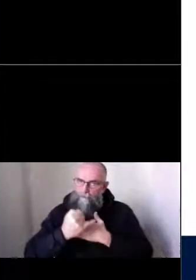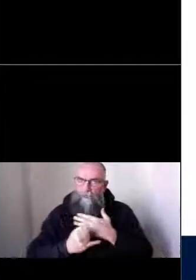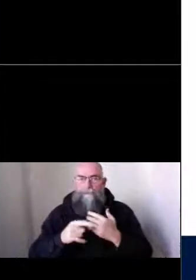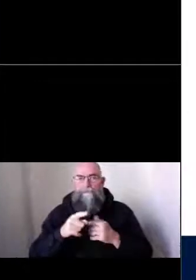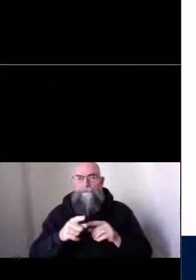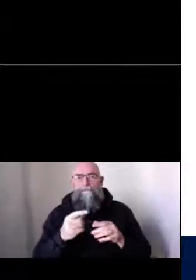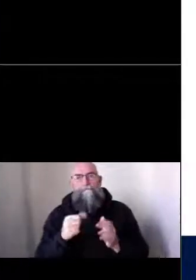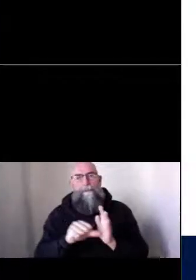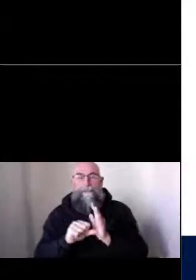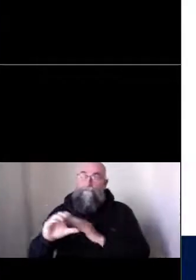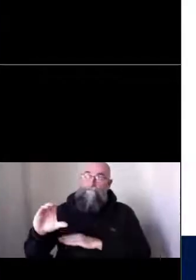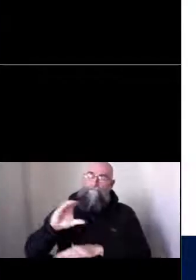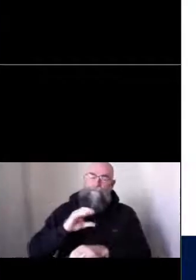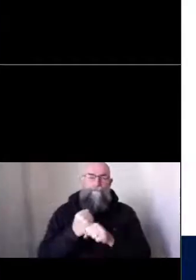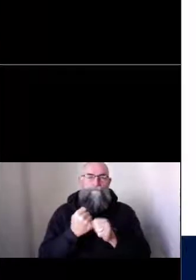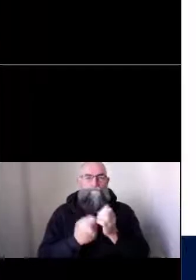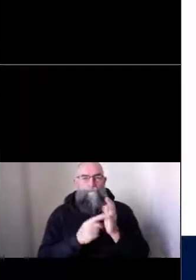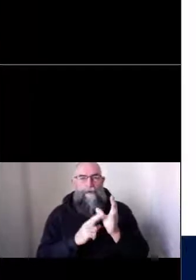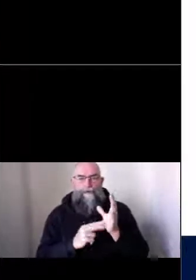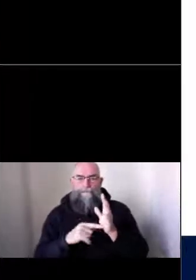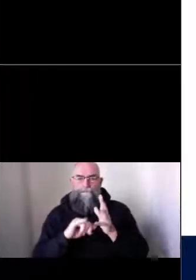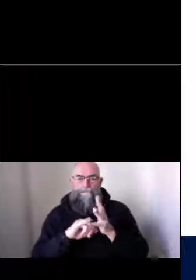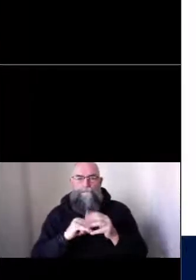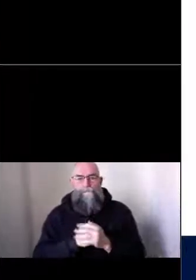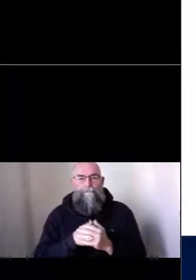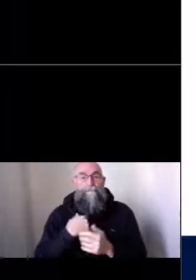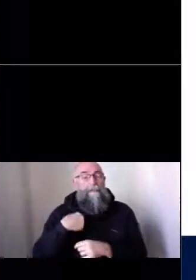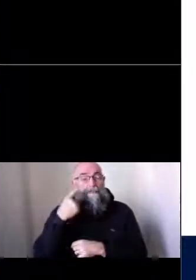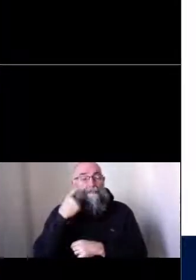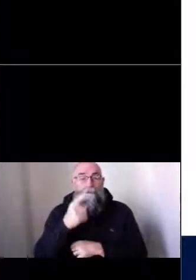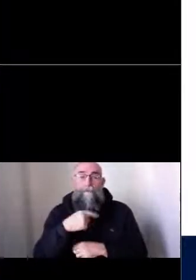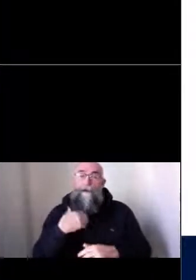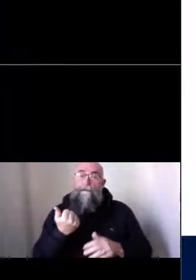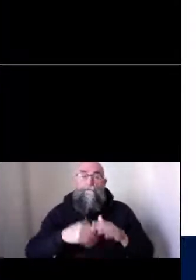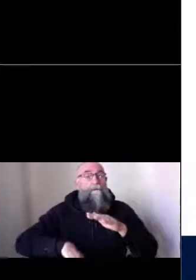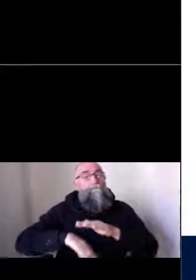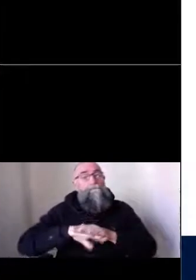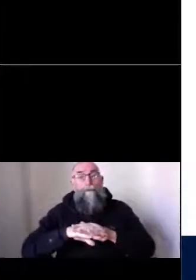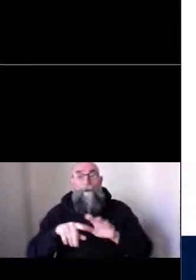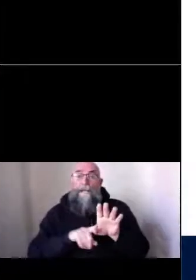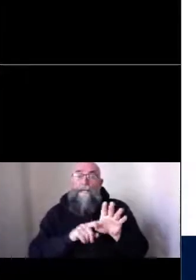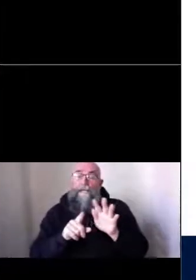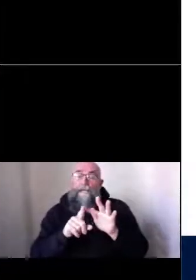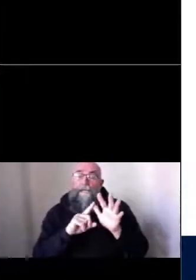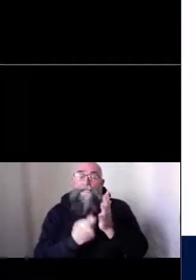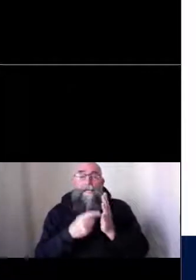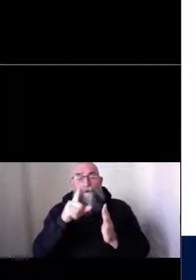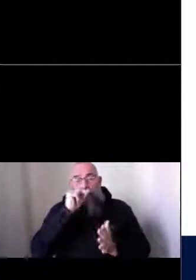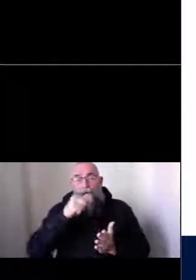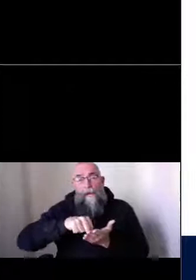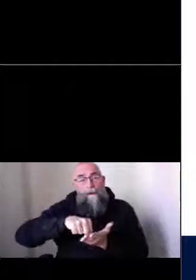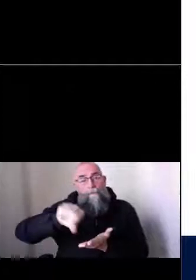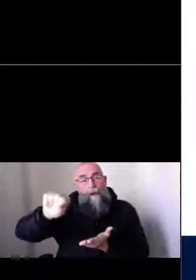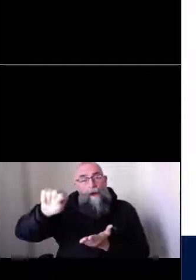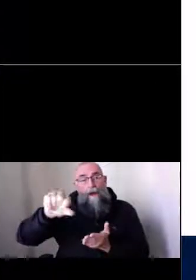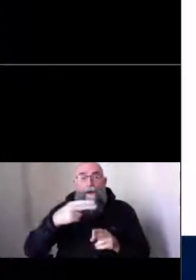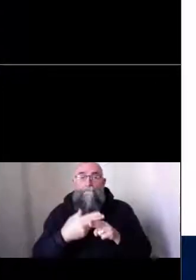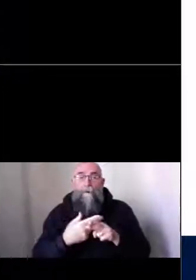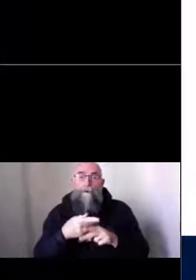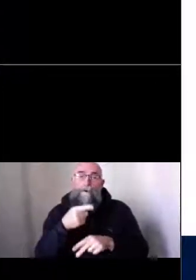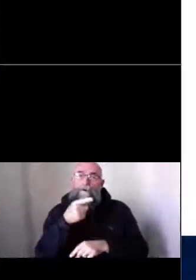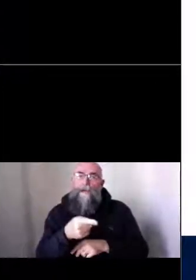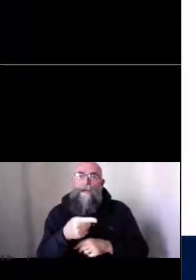And these are a year-round grant opportunity that you can apply for. So they